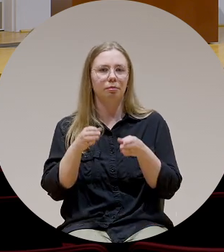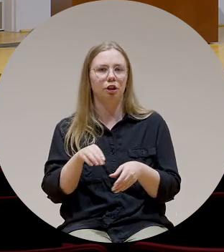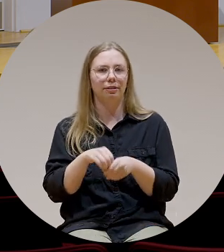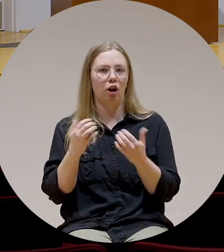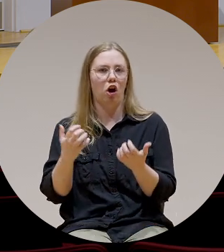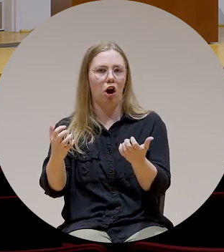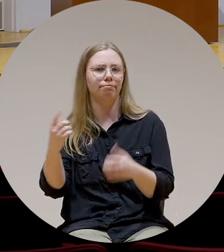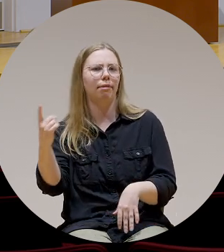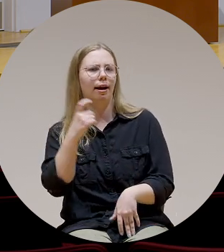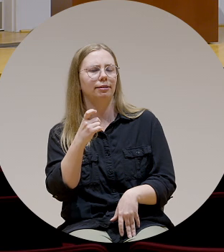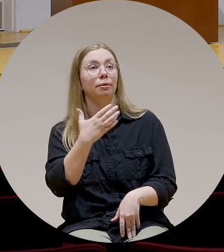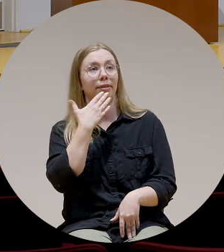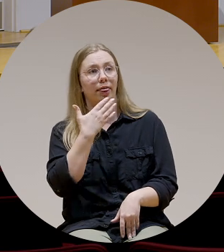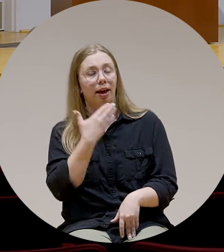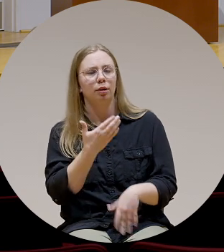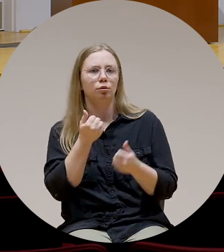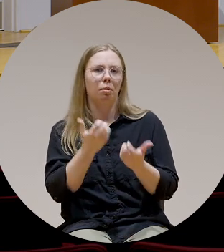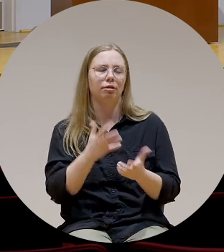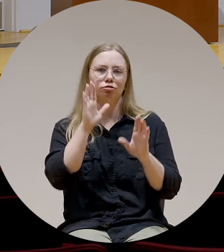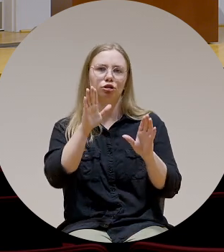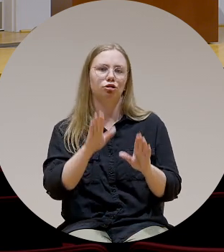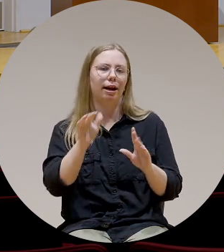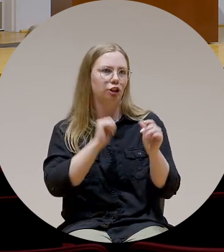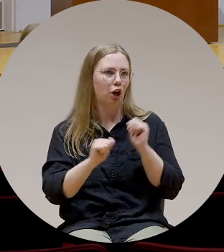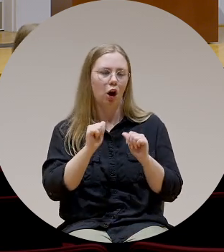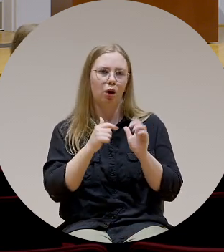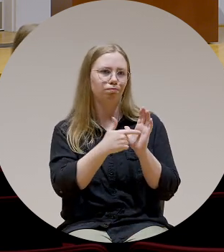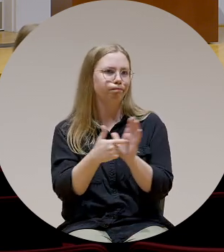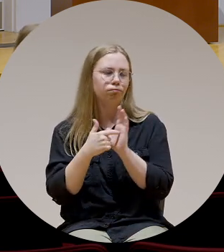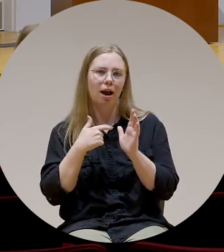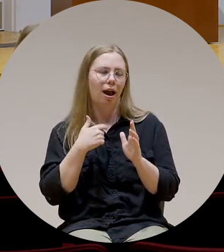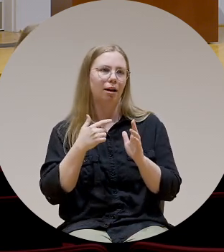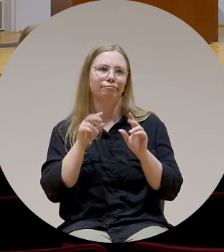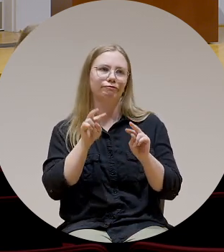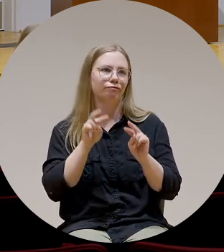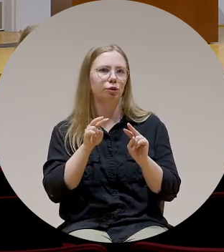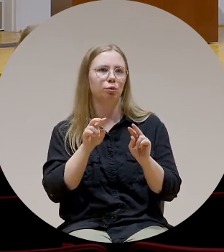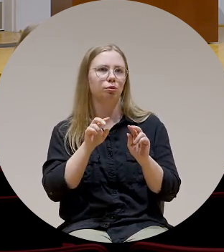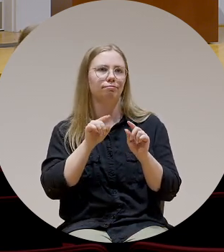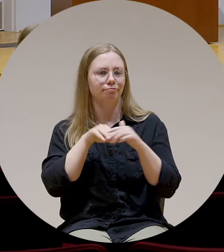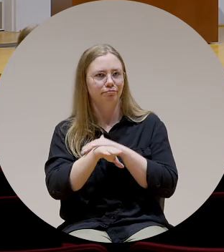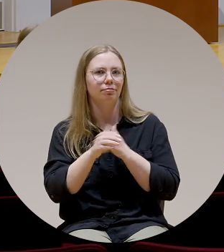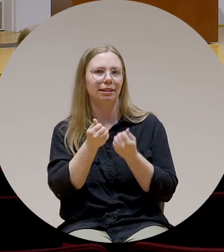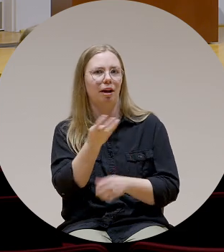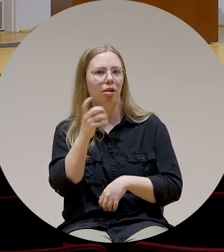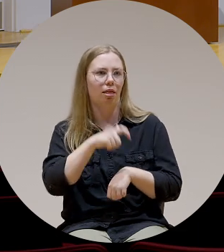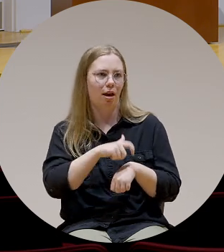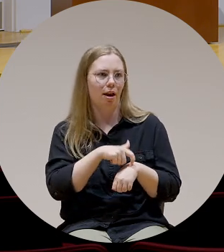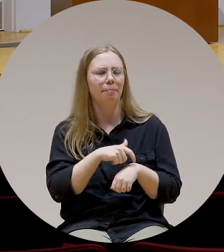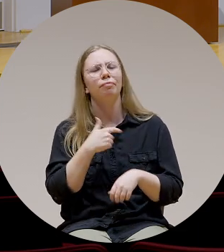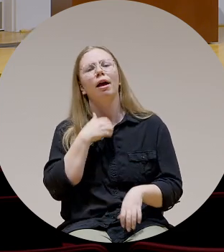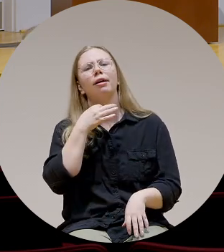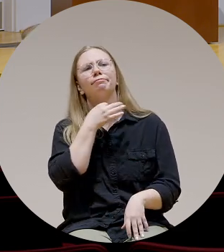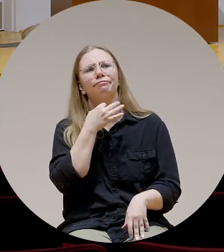Yes, thank you very much. It's a great show and looking forward to seeing it many times. Do either of you know the Courtney Leonard